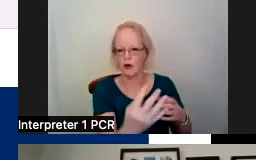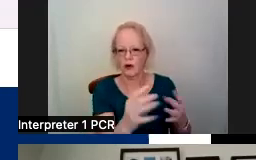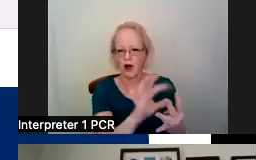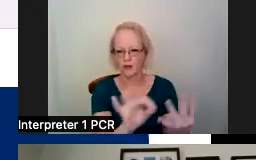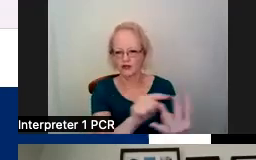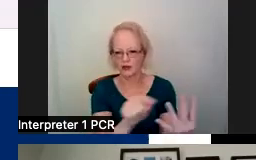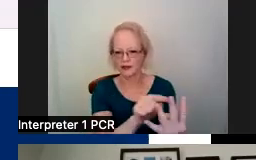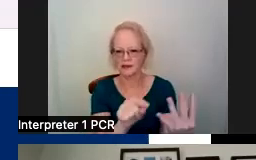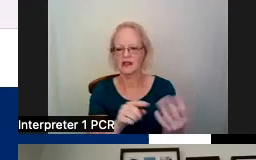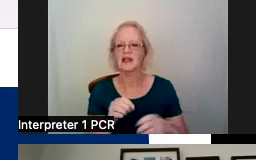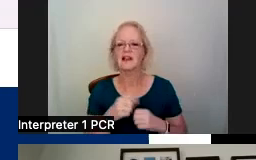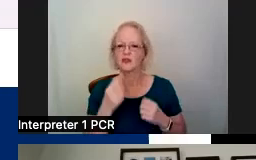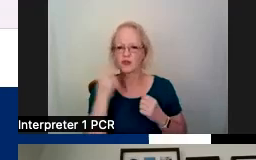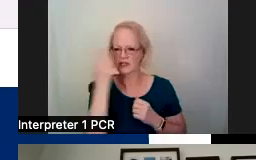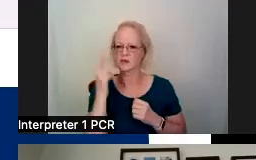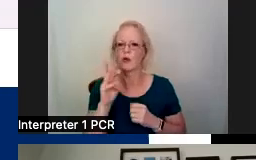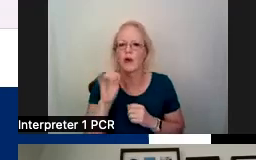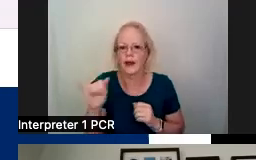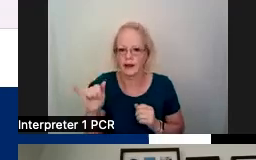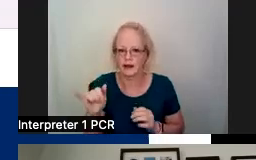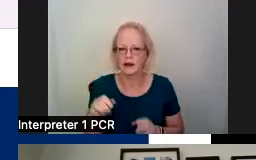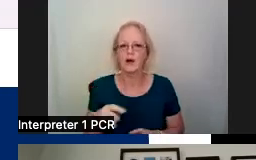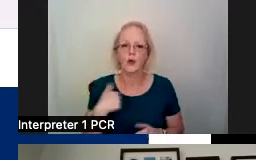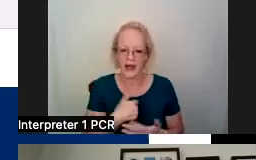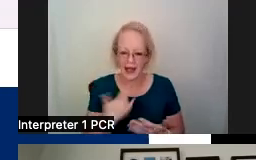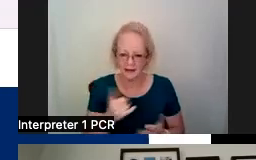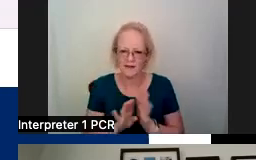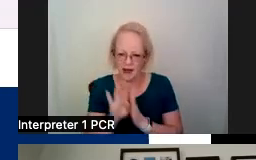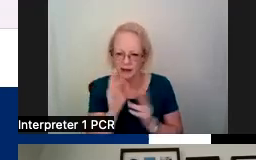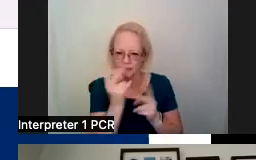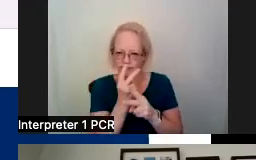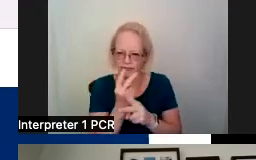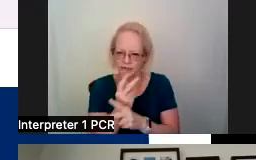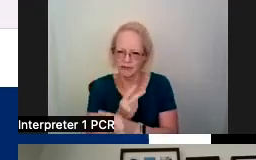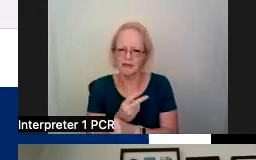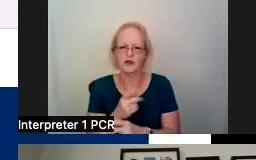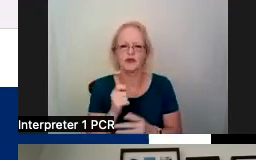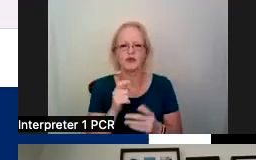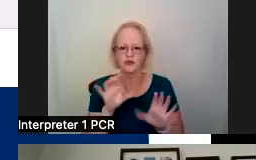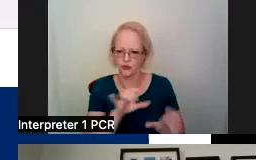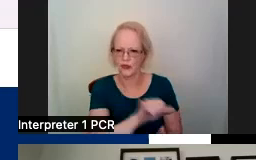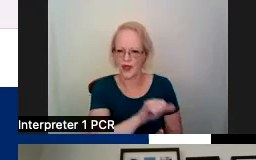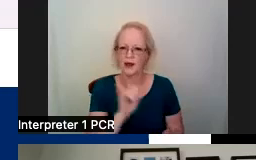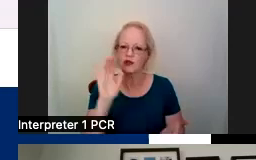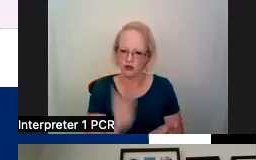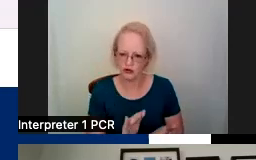and in an automatic way. We have developed algorithms that does this and reduces the risk